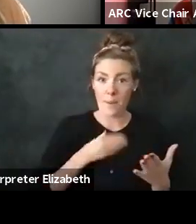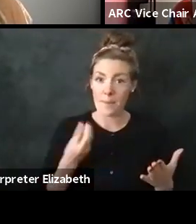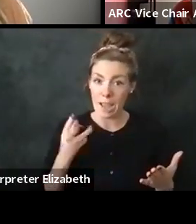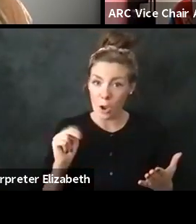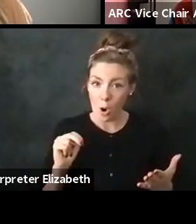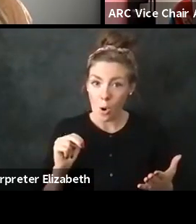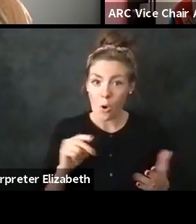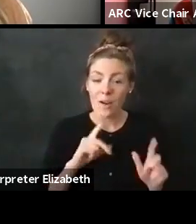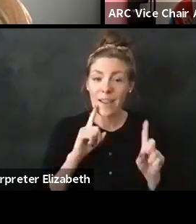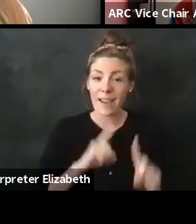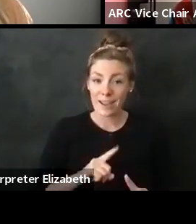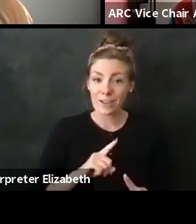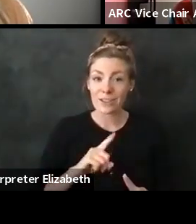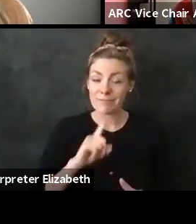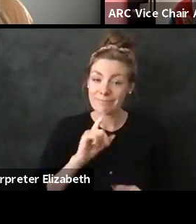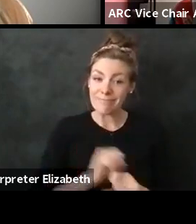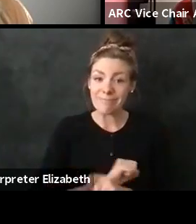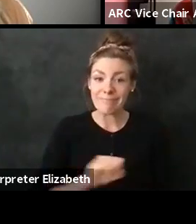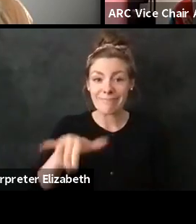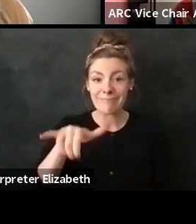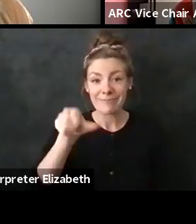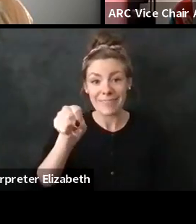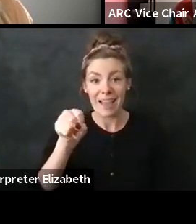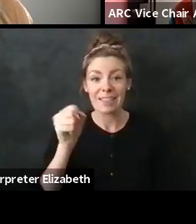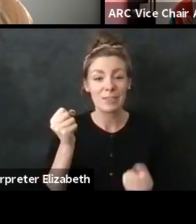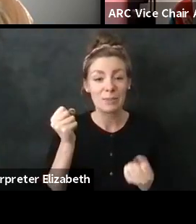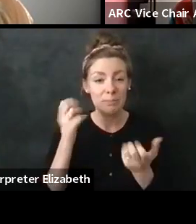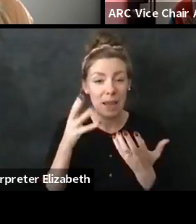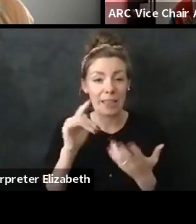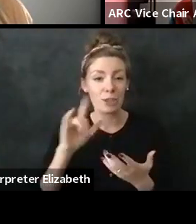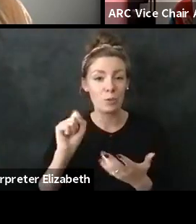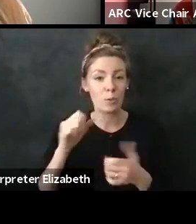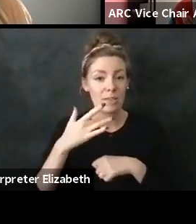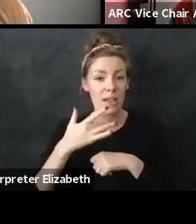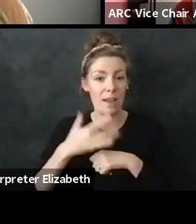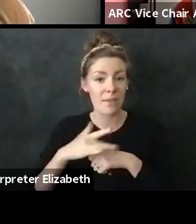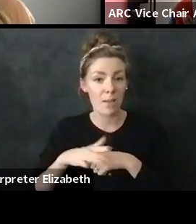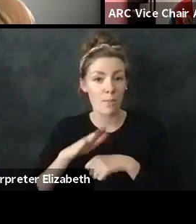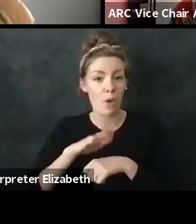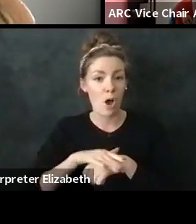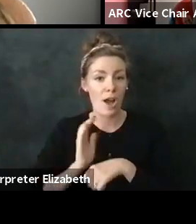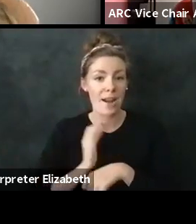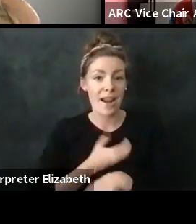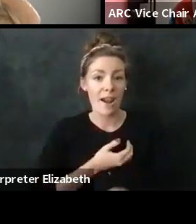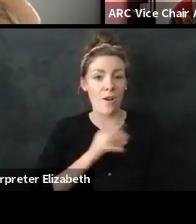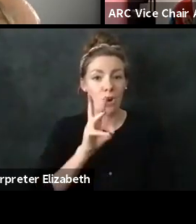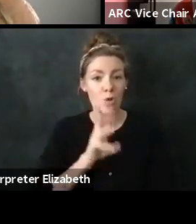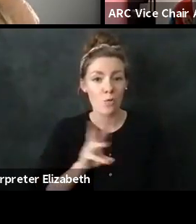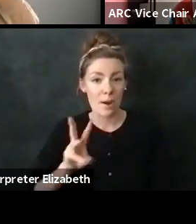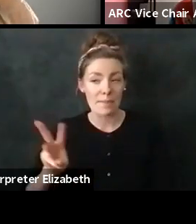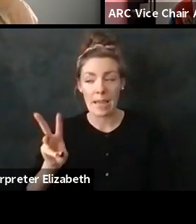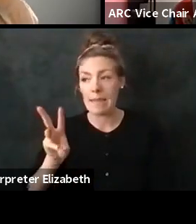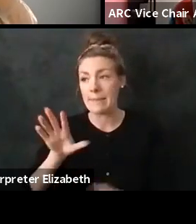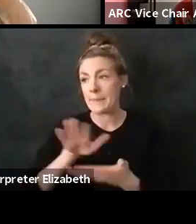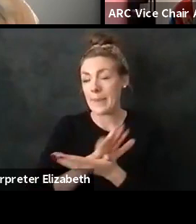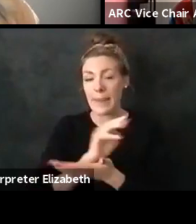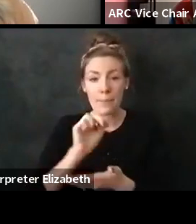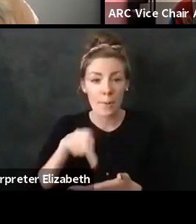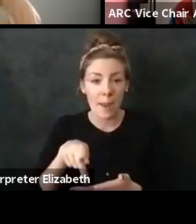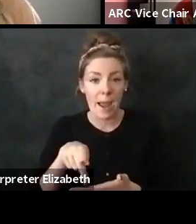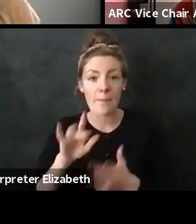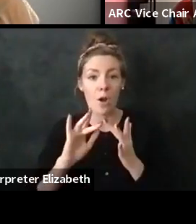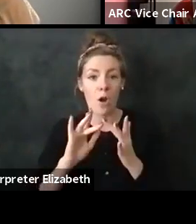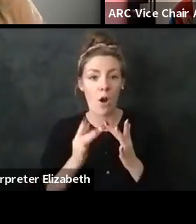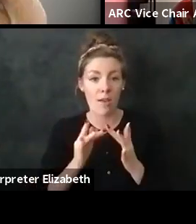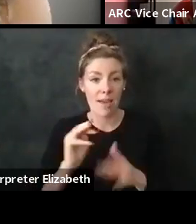And the answer actually is yes. There are a variety of tools available on the redistricting website, from paper maps to an online mapping tool